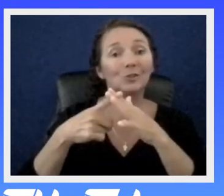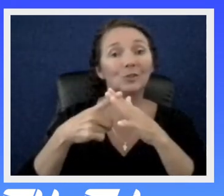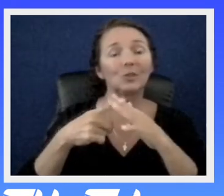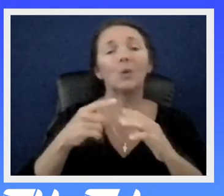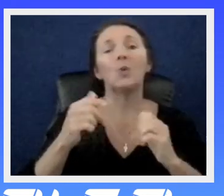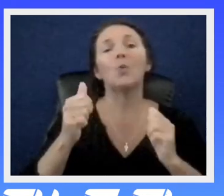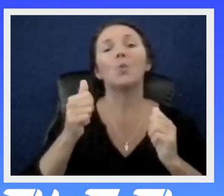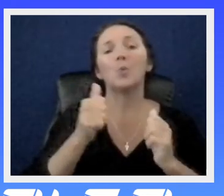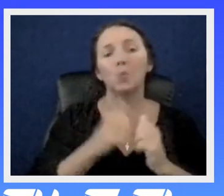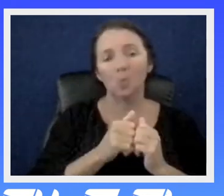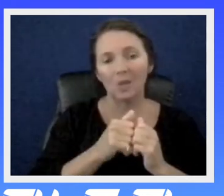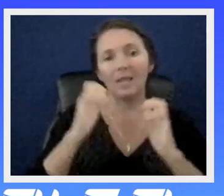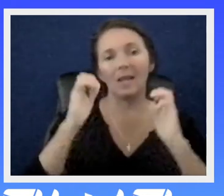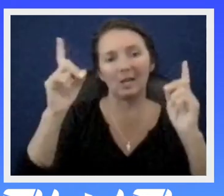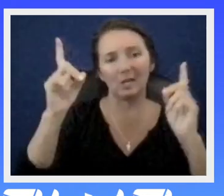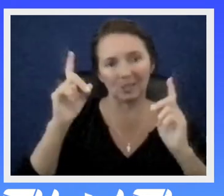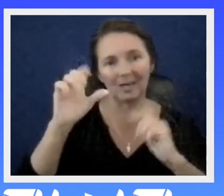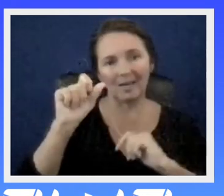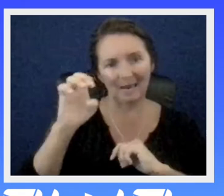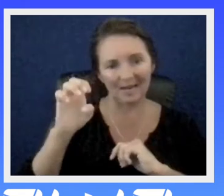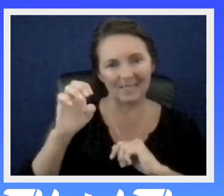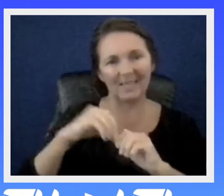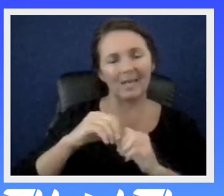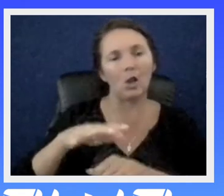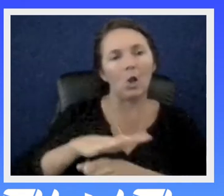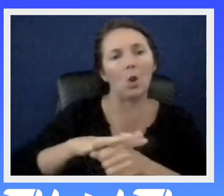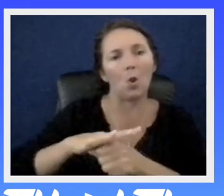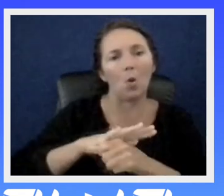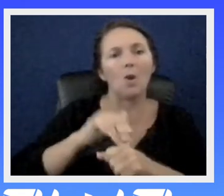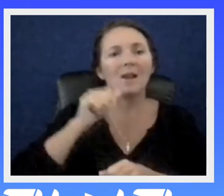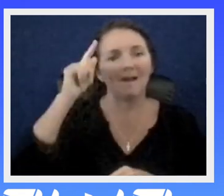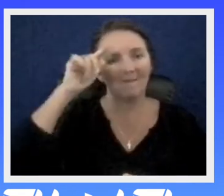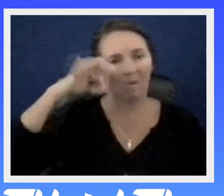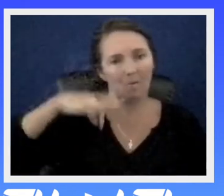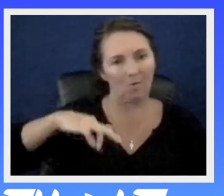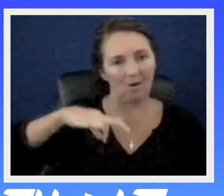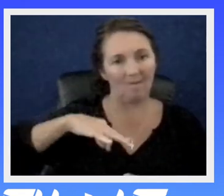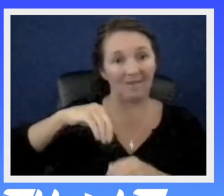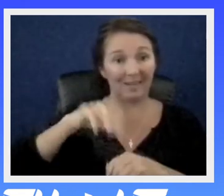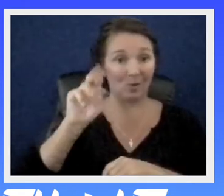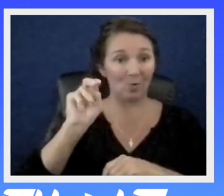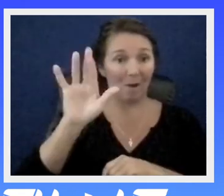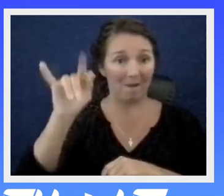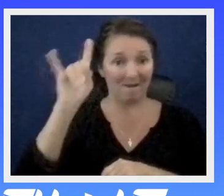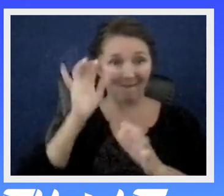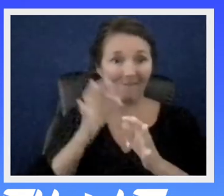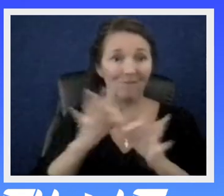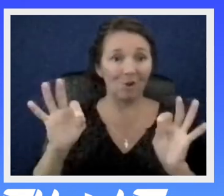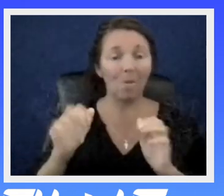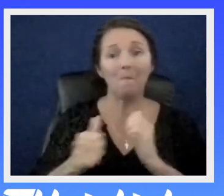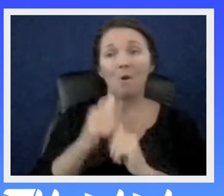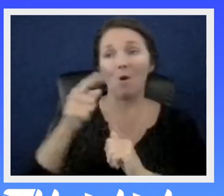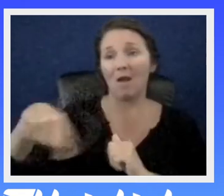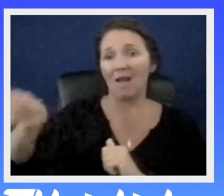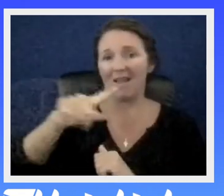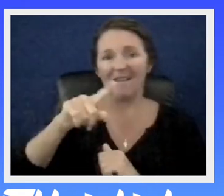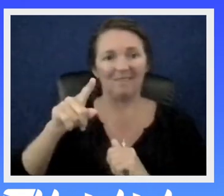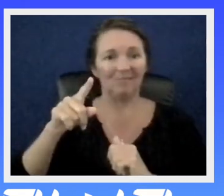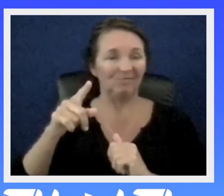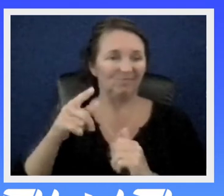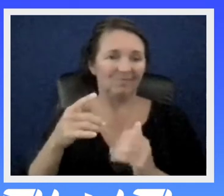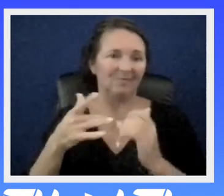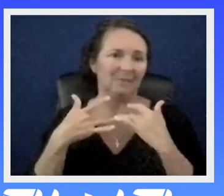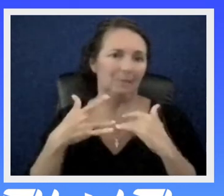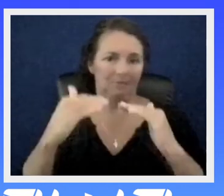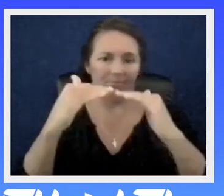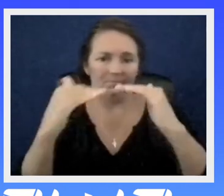cases at a local nonprofit in Roxbury for free. So most of the families fell below the poverty line. And